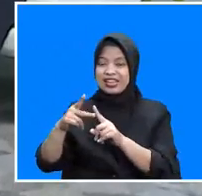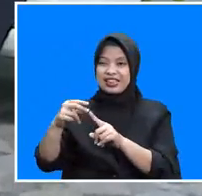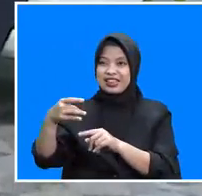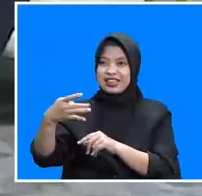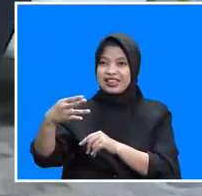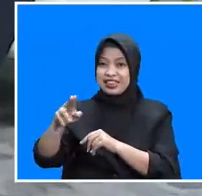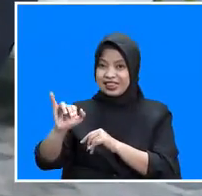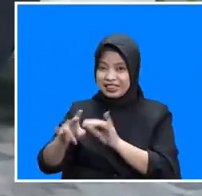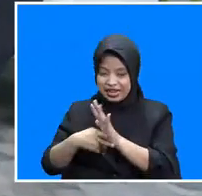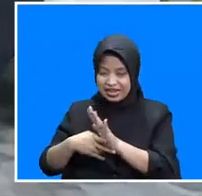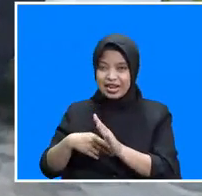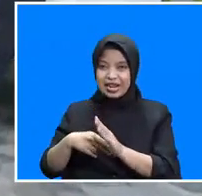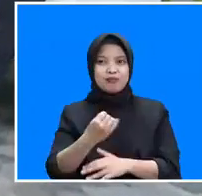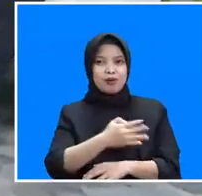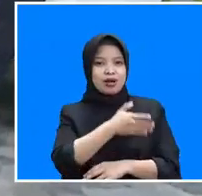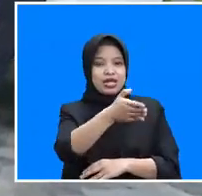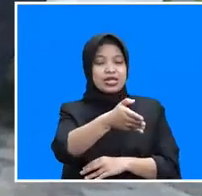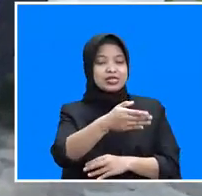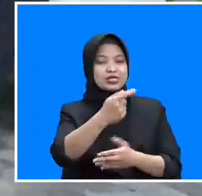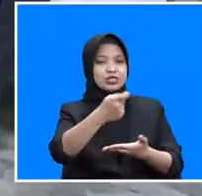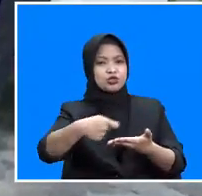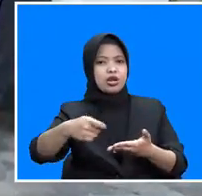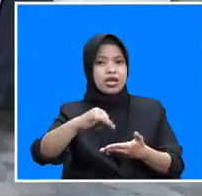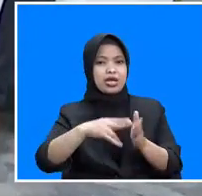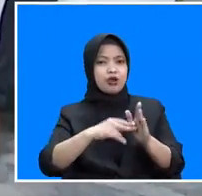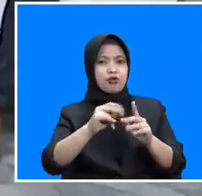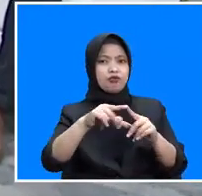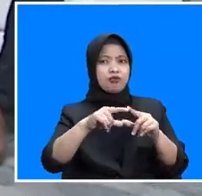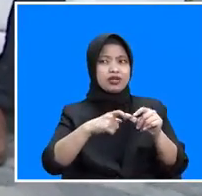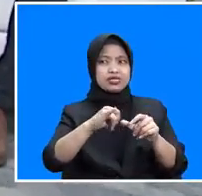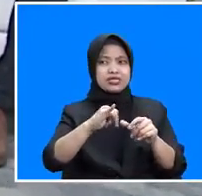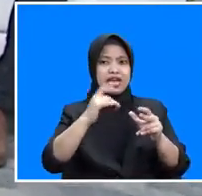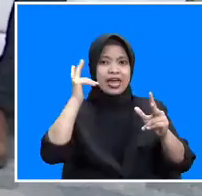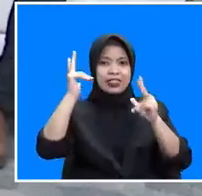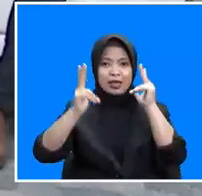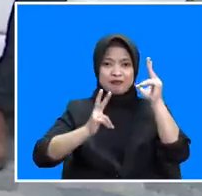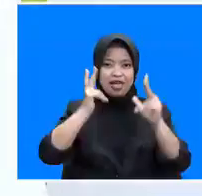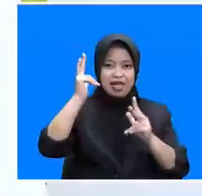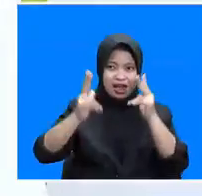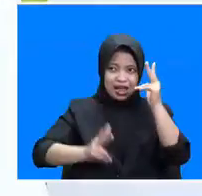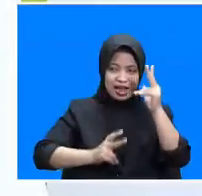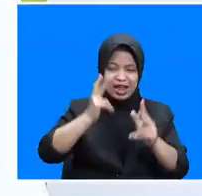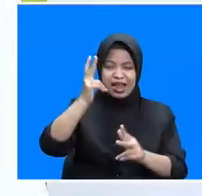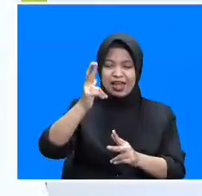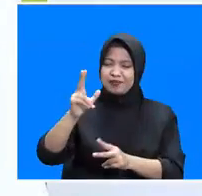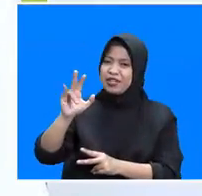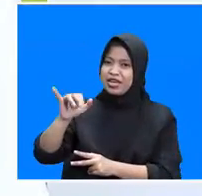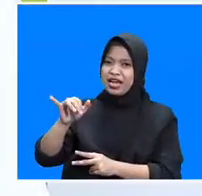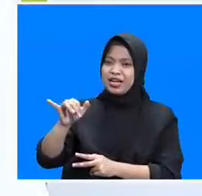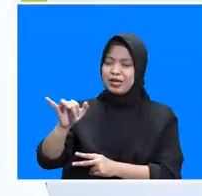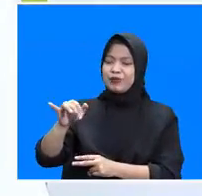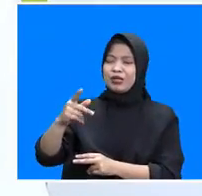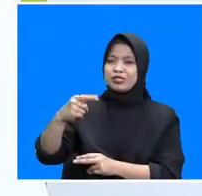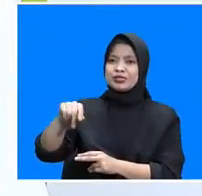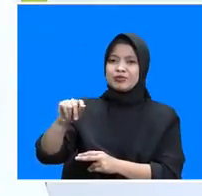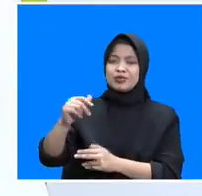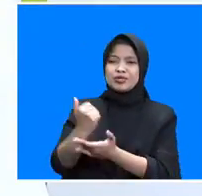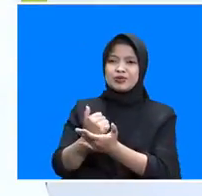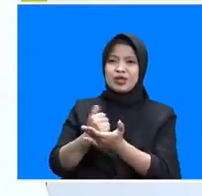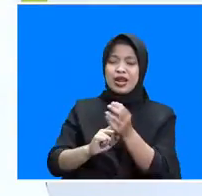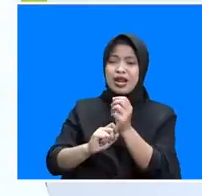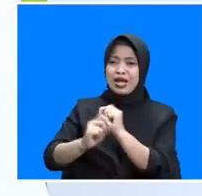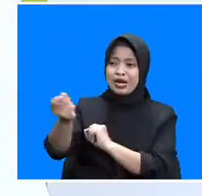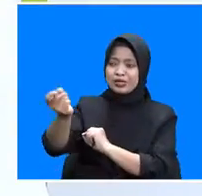Innovasi schools in Nusa Tenggara Barat. They are really great. Yeah, and that's all the feedback that we hear. Like, it's such a